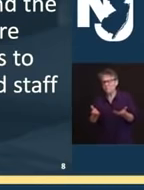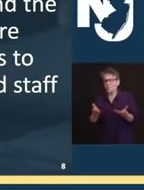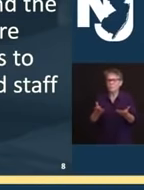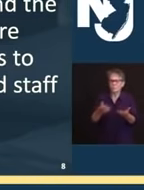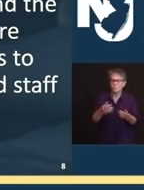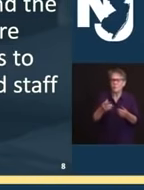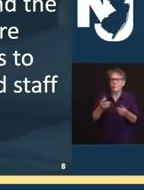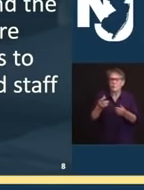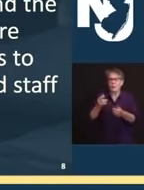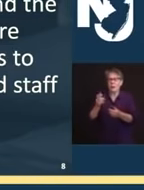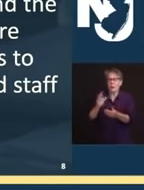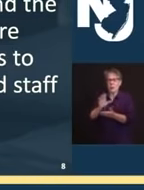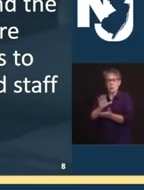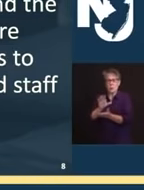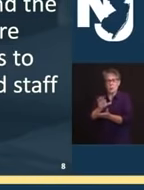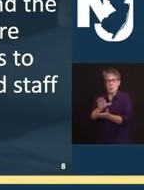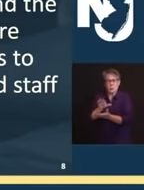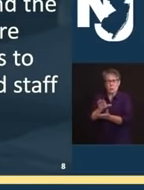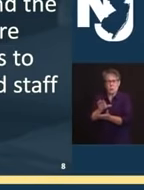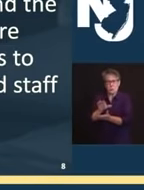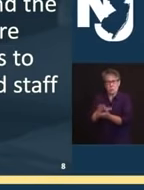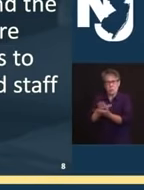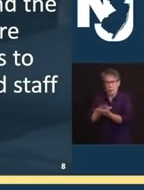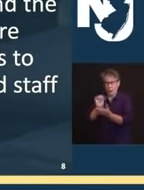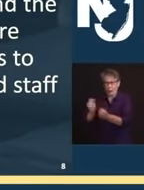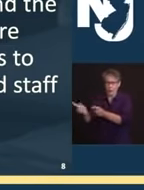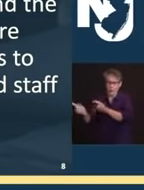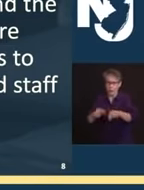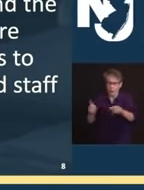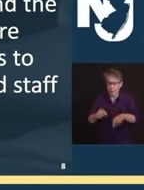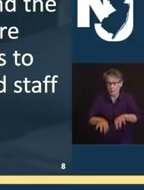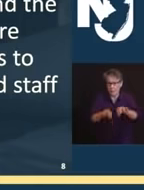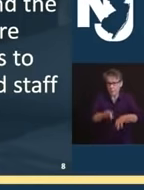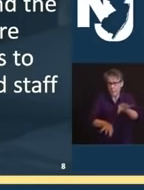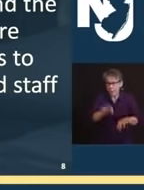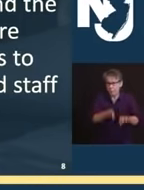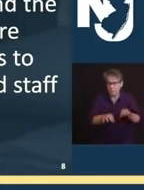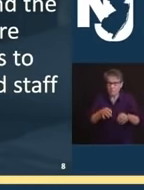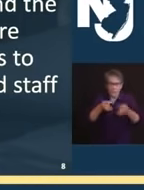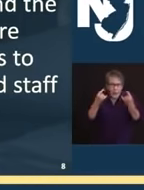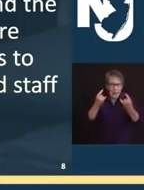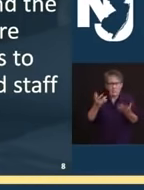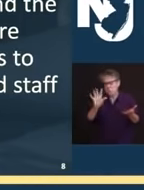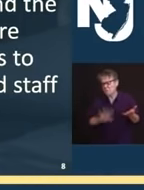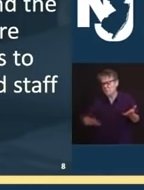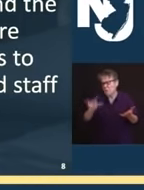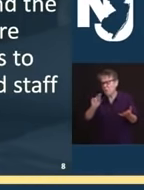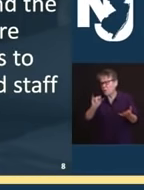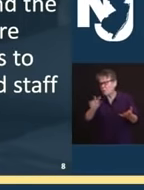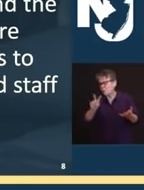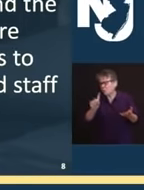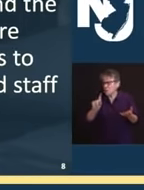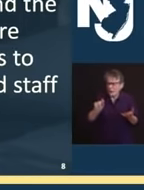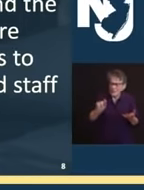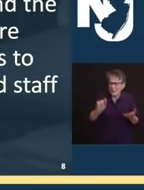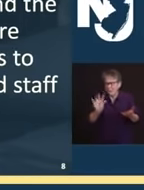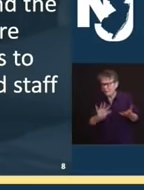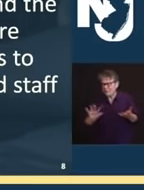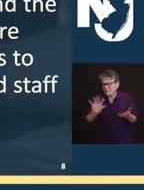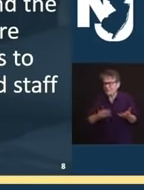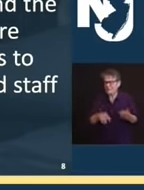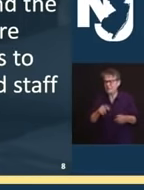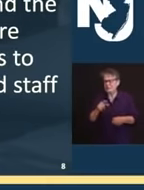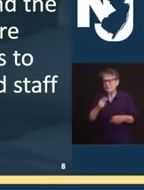thank Secretary Alex Azar for the federal government's partnership in providing these masks. And I thank again the guy two to my left, Colonel